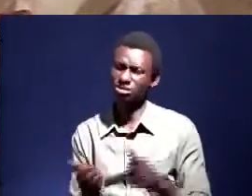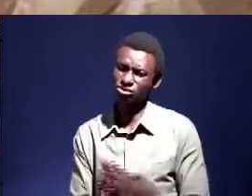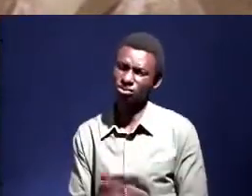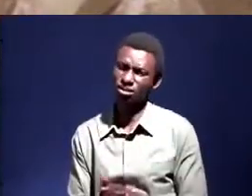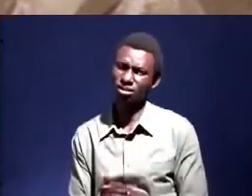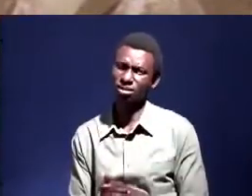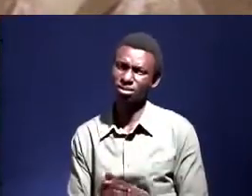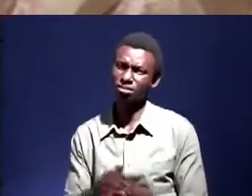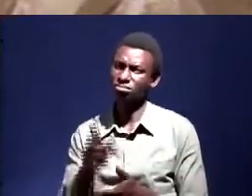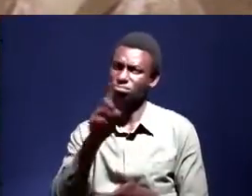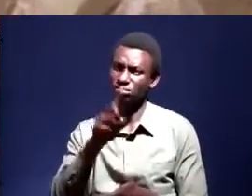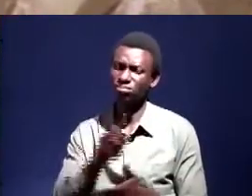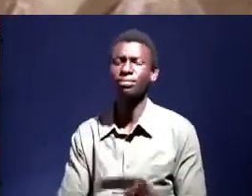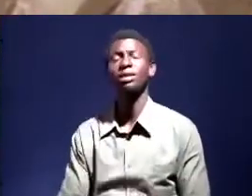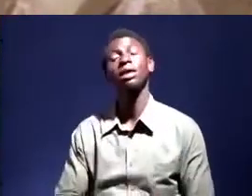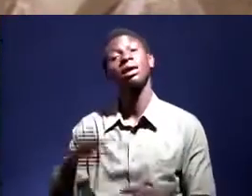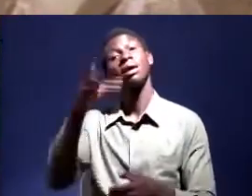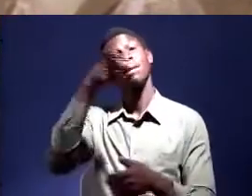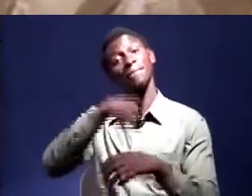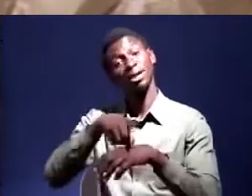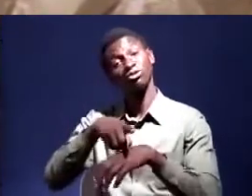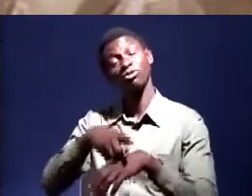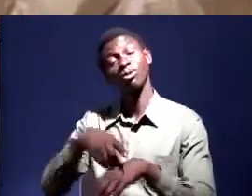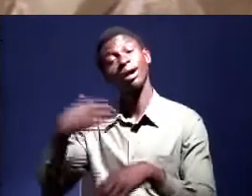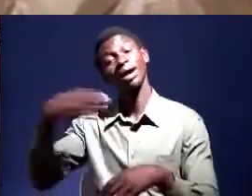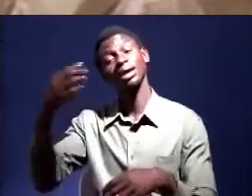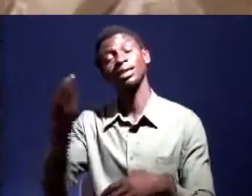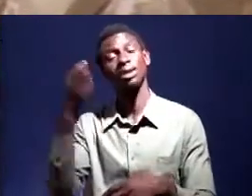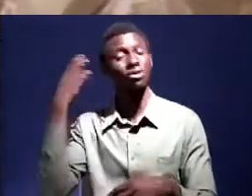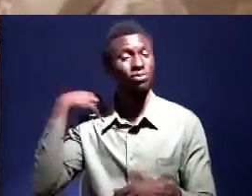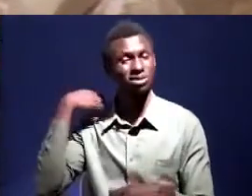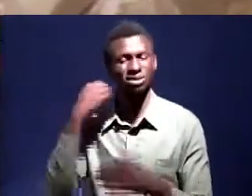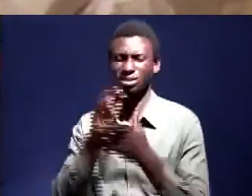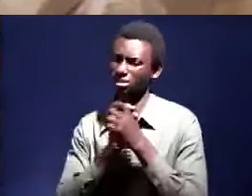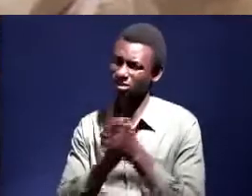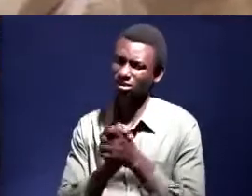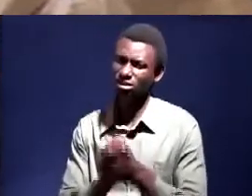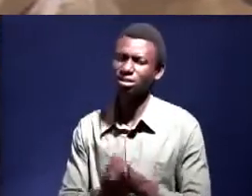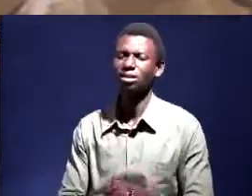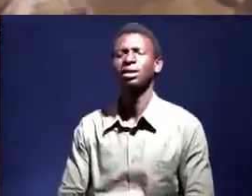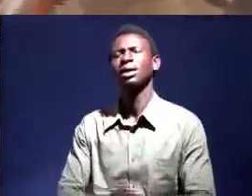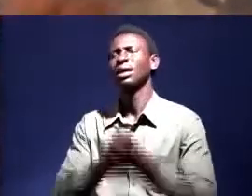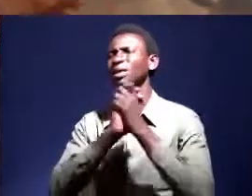mother, fill the bathtub full of water.